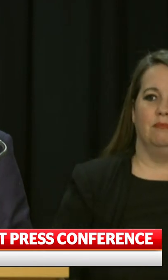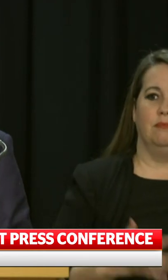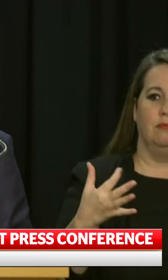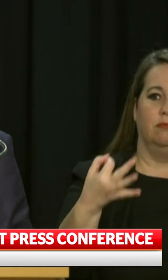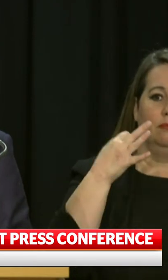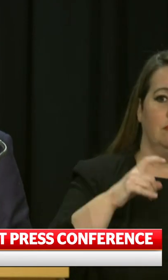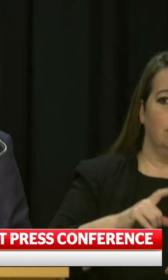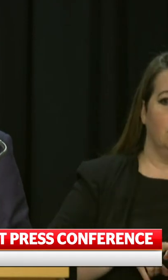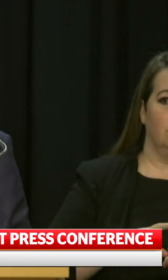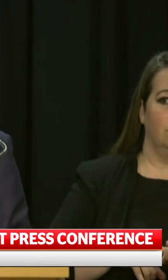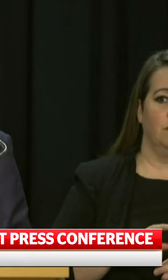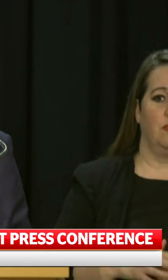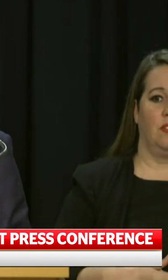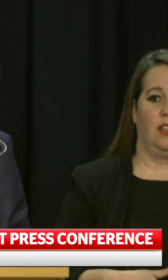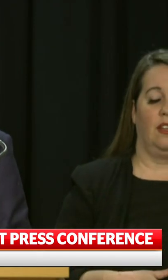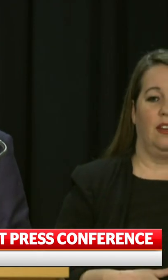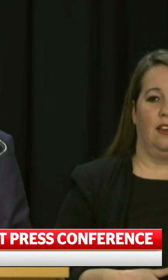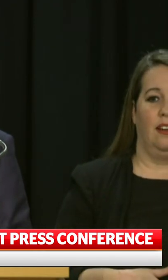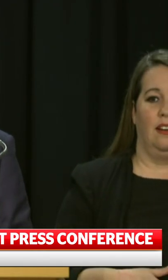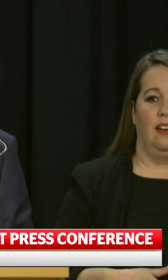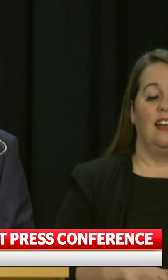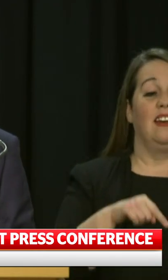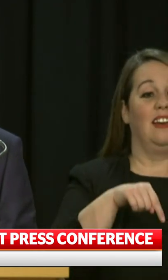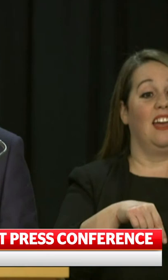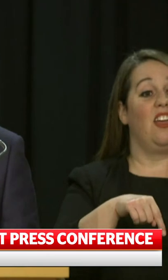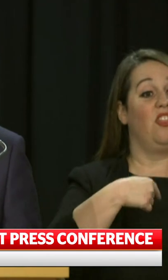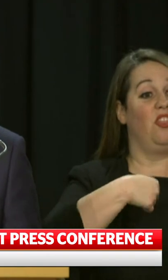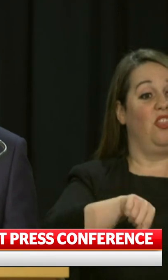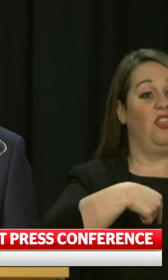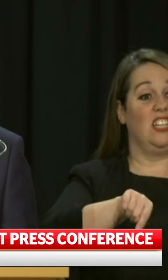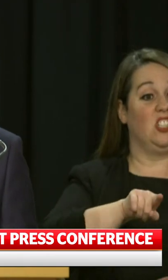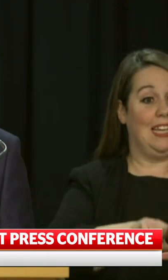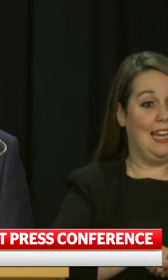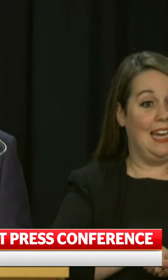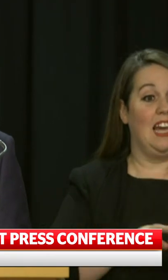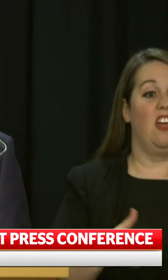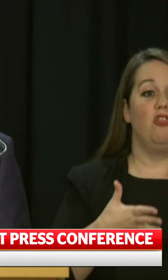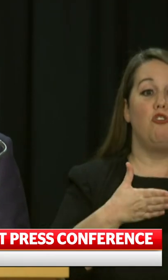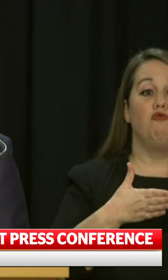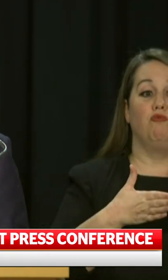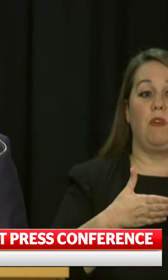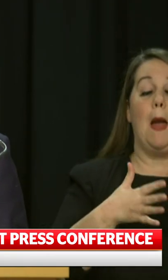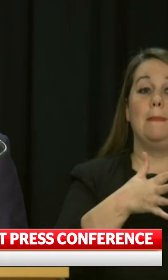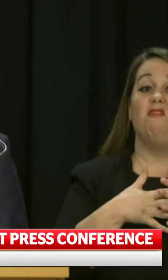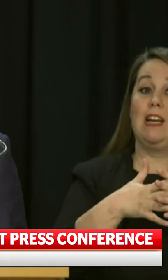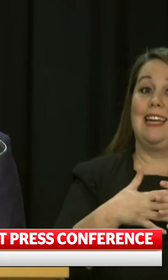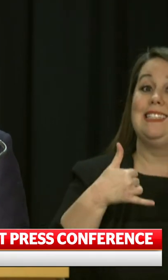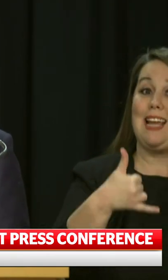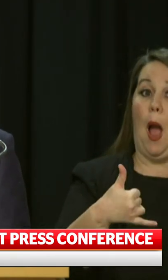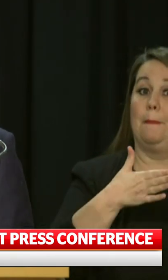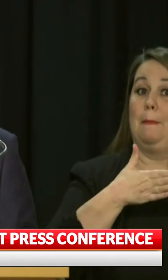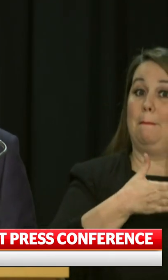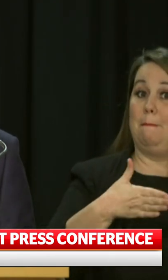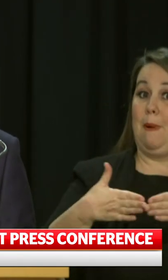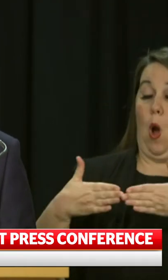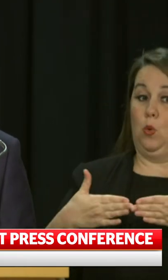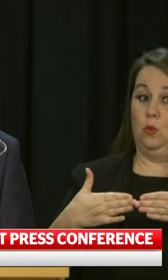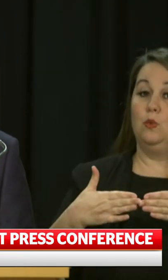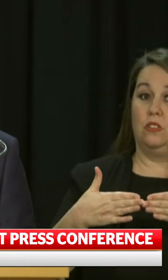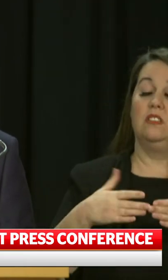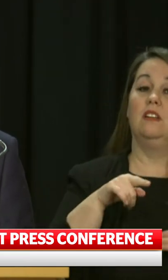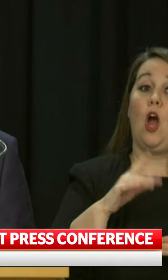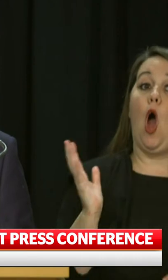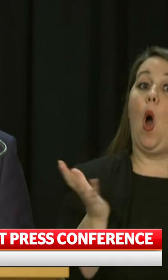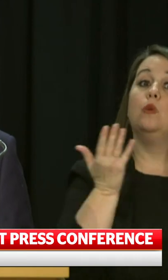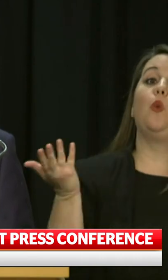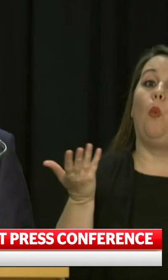pre-regattas this year being hosted in Saudi Arabia? Ultimately, I think the New Zealand government position on this is very clear. We would far rather the America's Cup was being